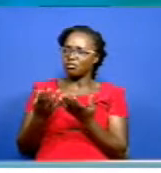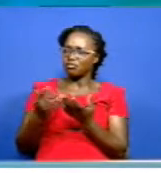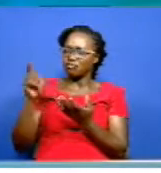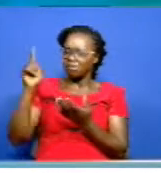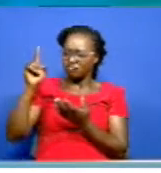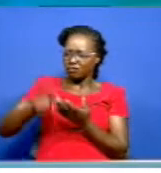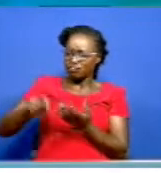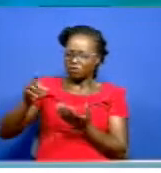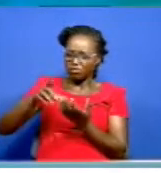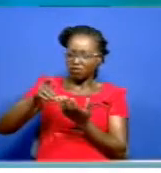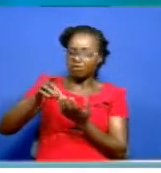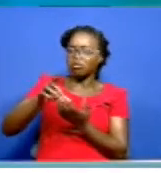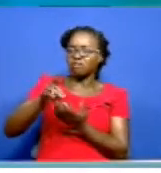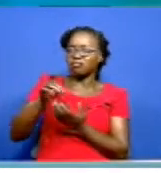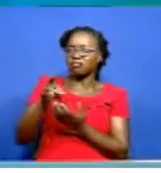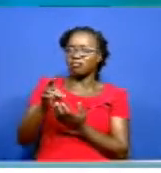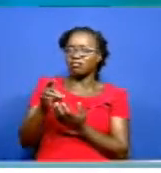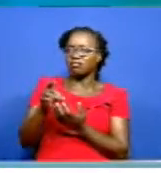prioritize our